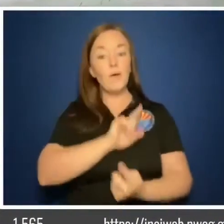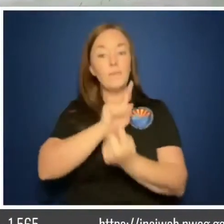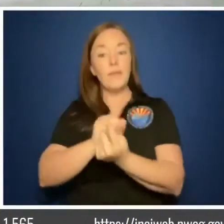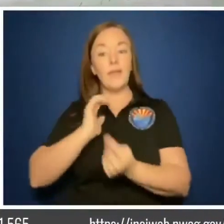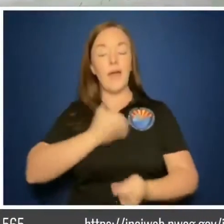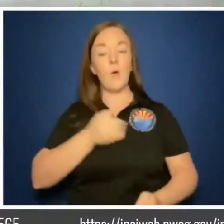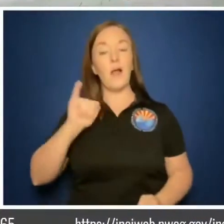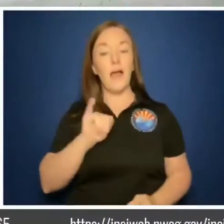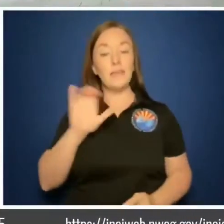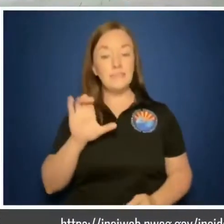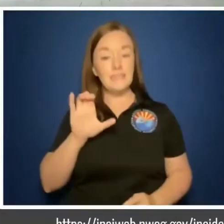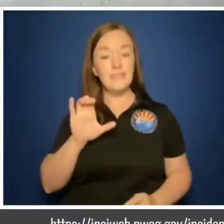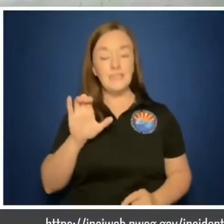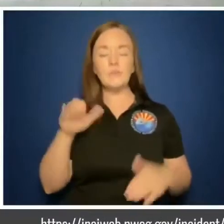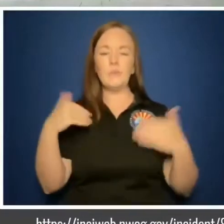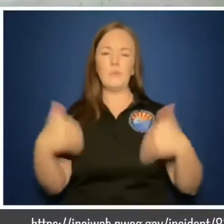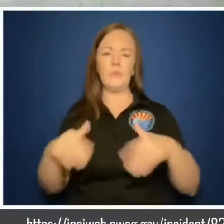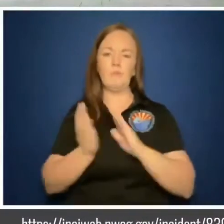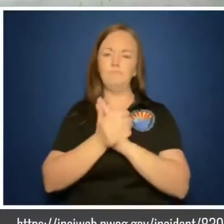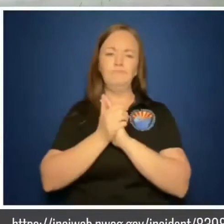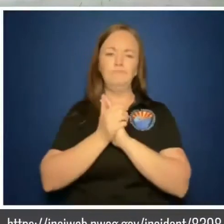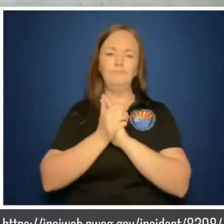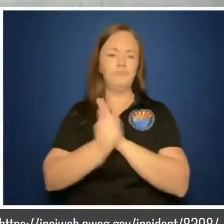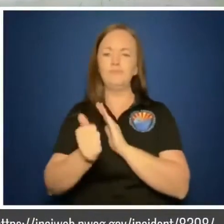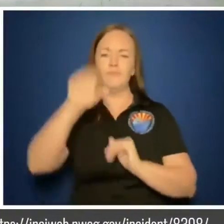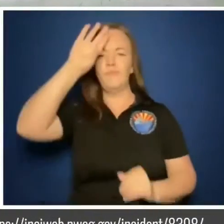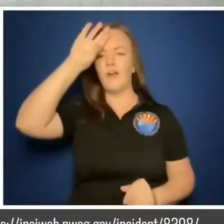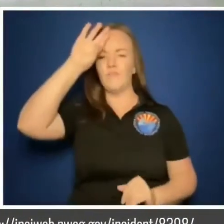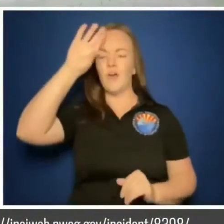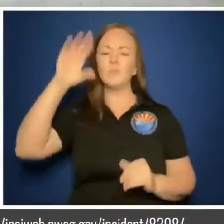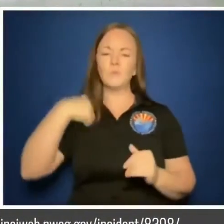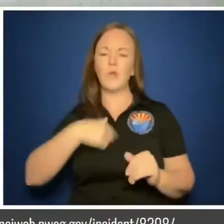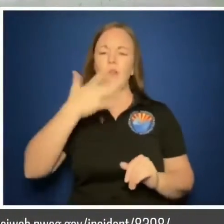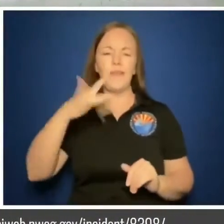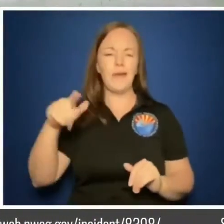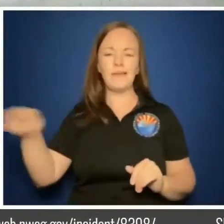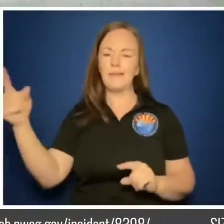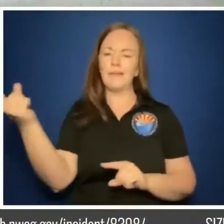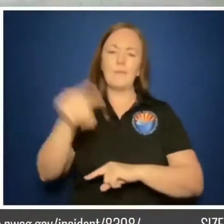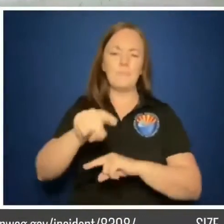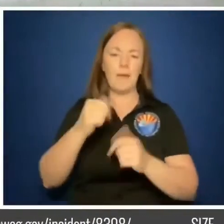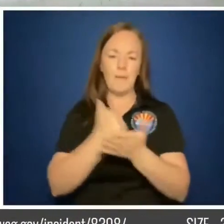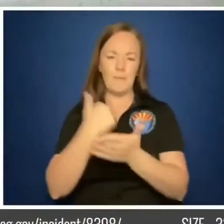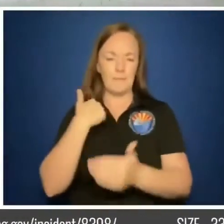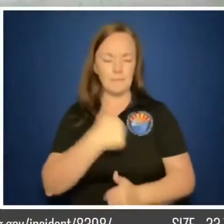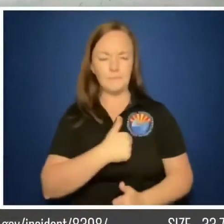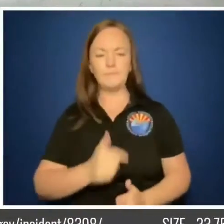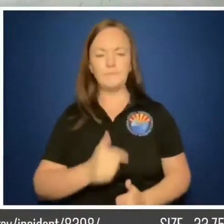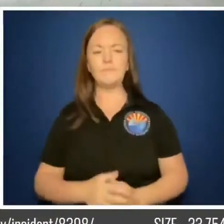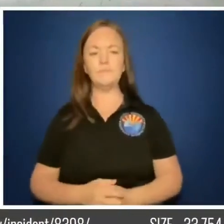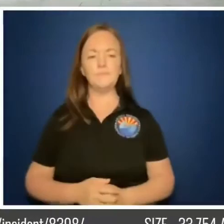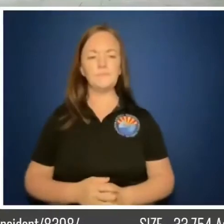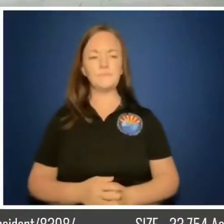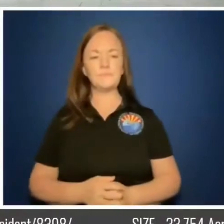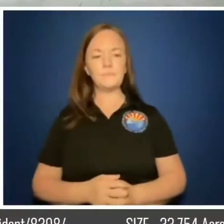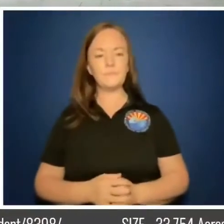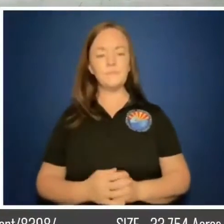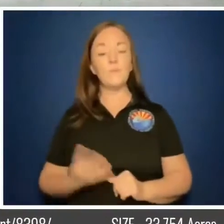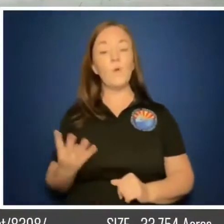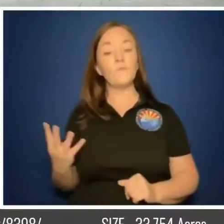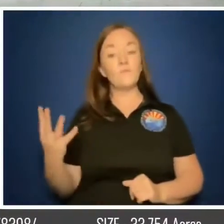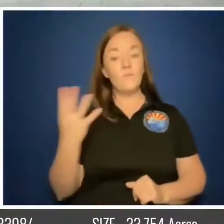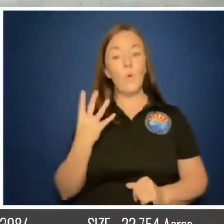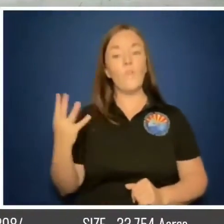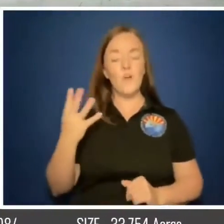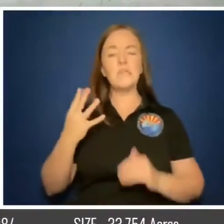skilled firefighters in the world, and we're lucky to have them here. And one or more of us will be at virtually every